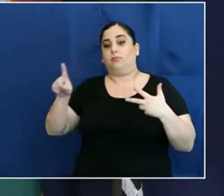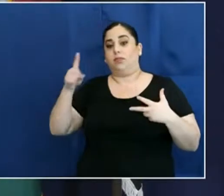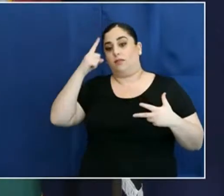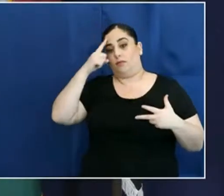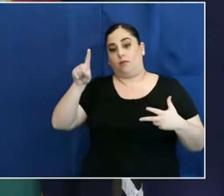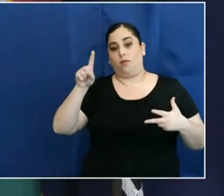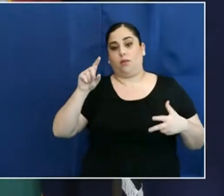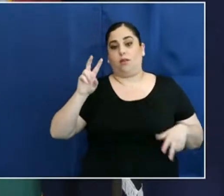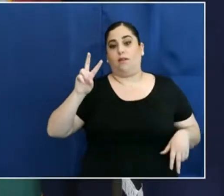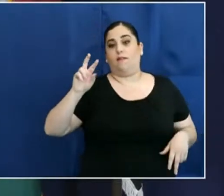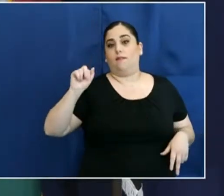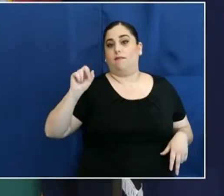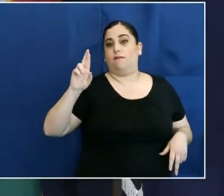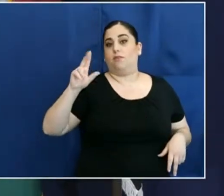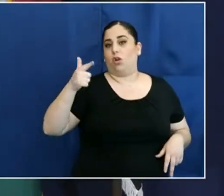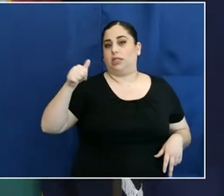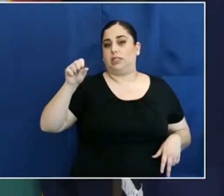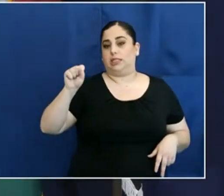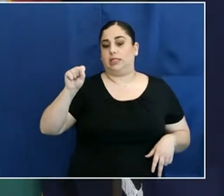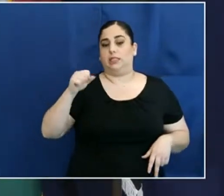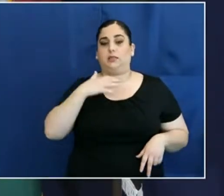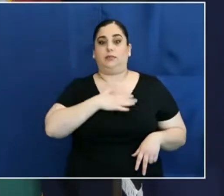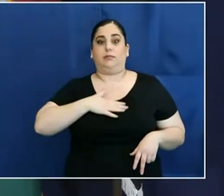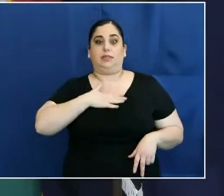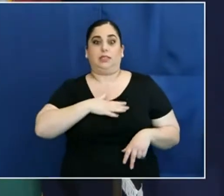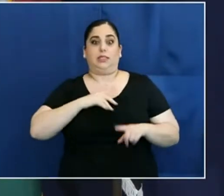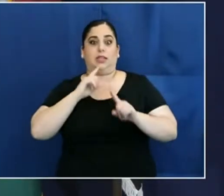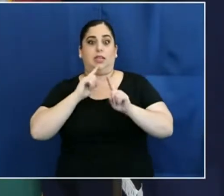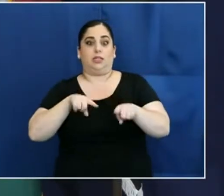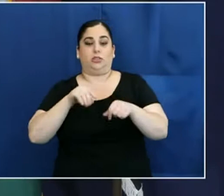they're hoping she can respond in Spanish.